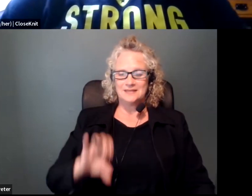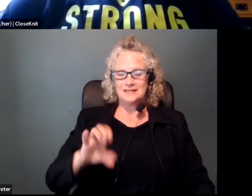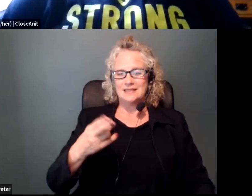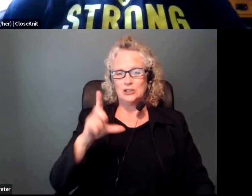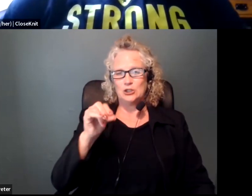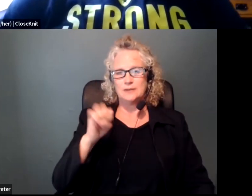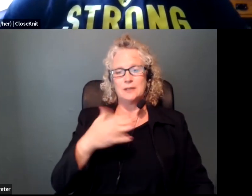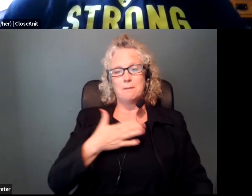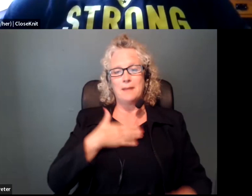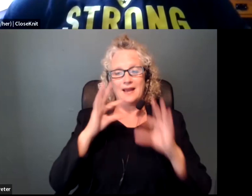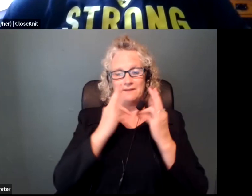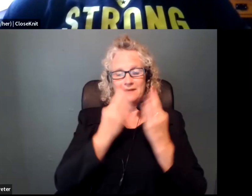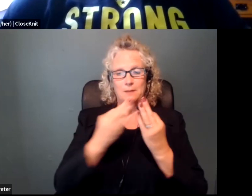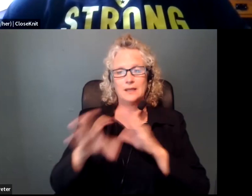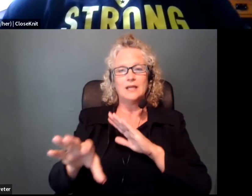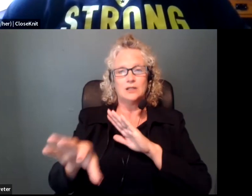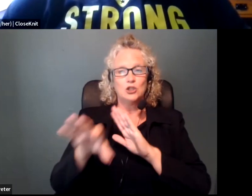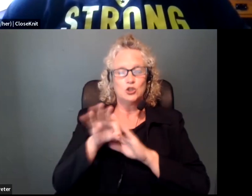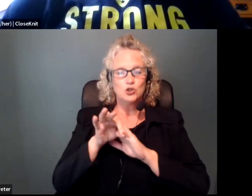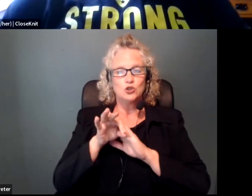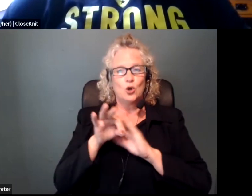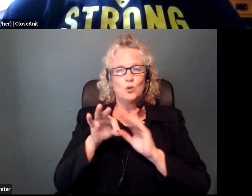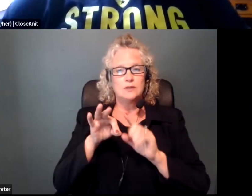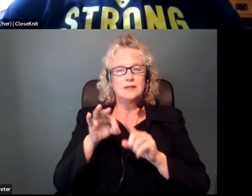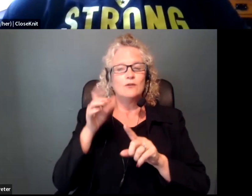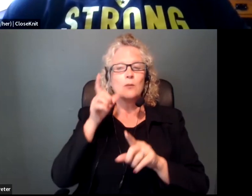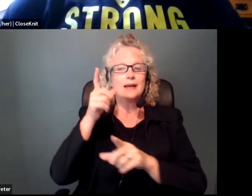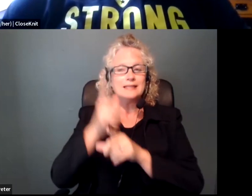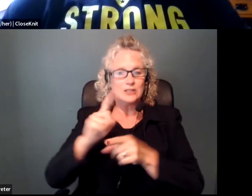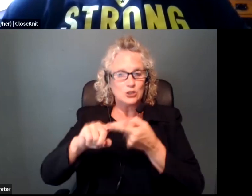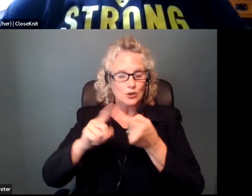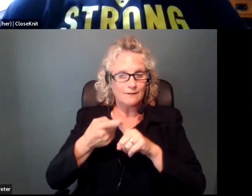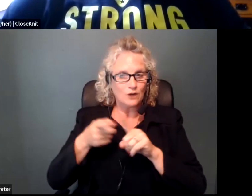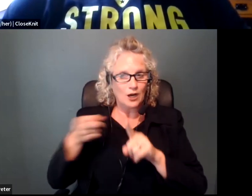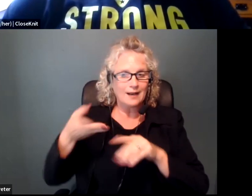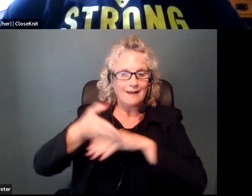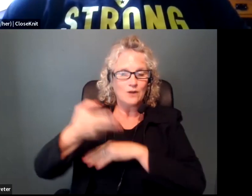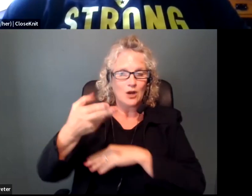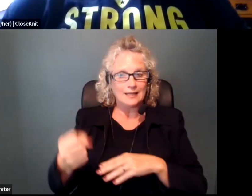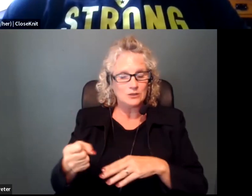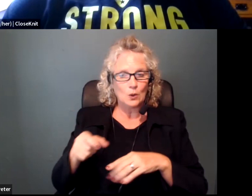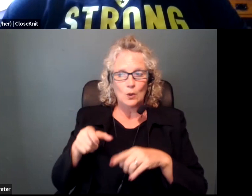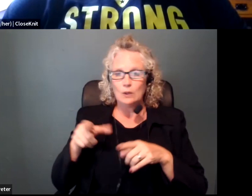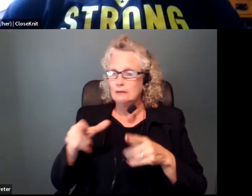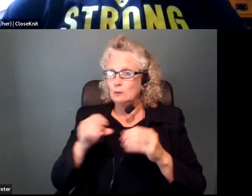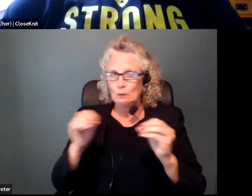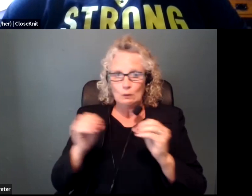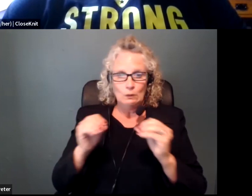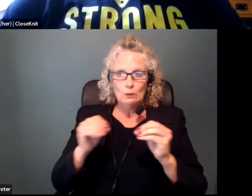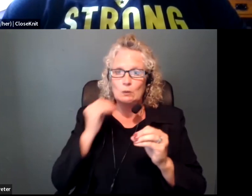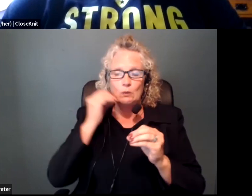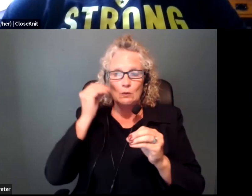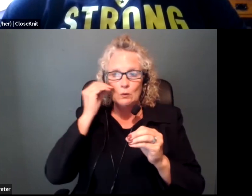for one of my sister's friends after high school when she had unstable housing and needed a place to live.